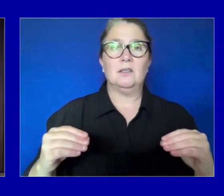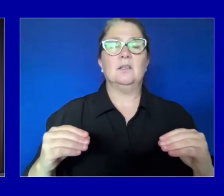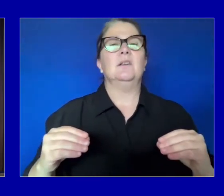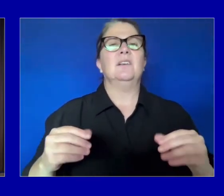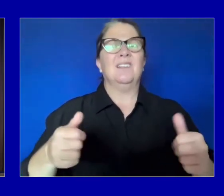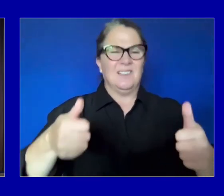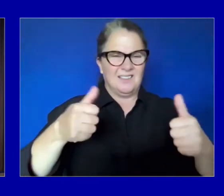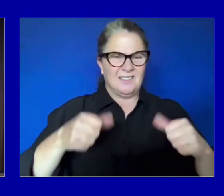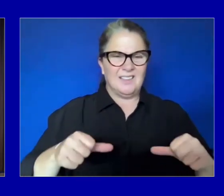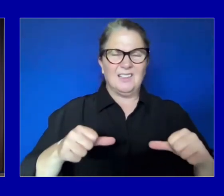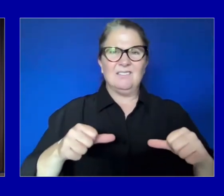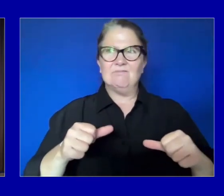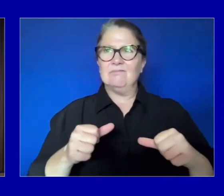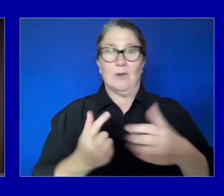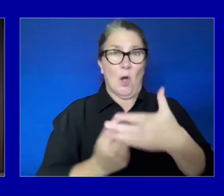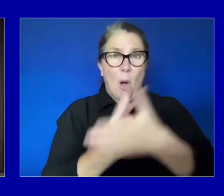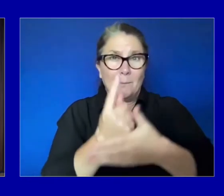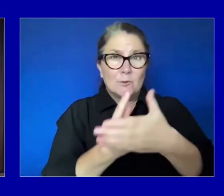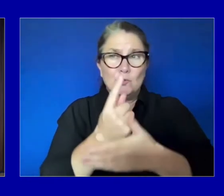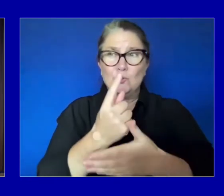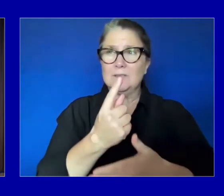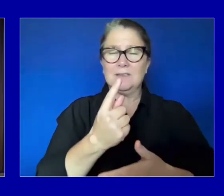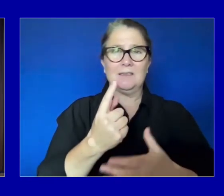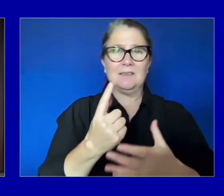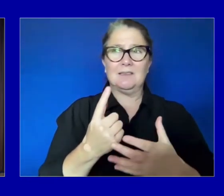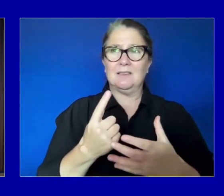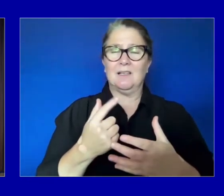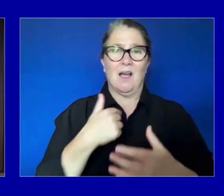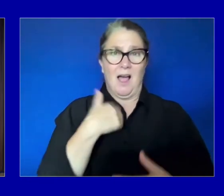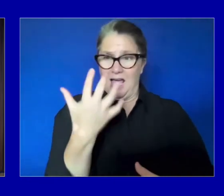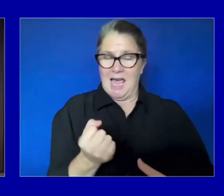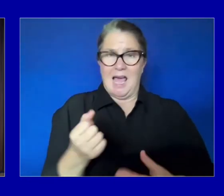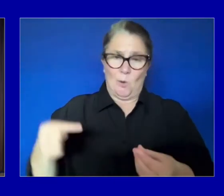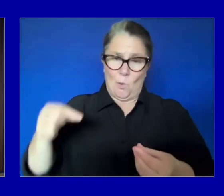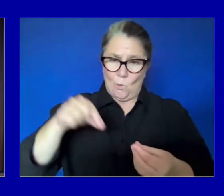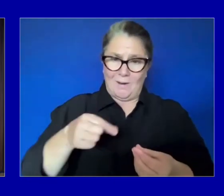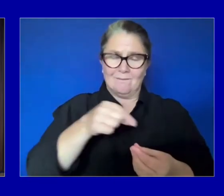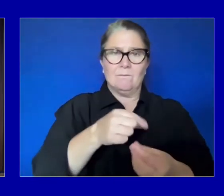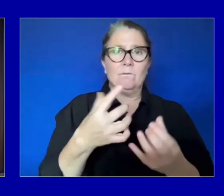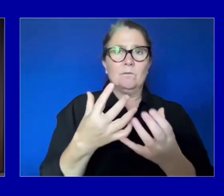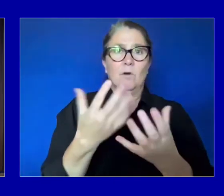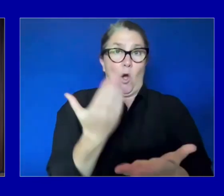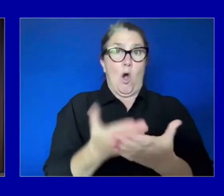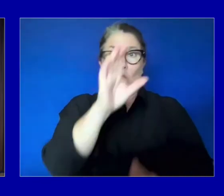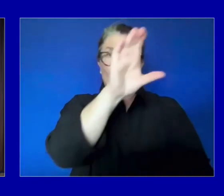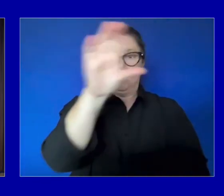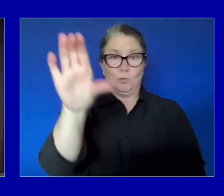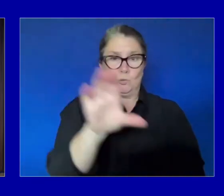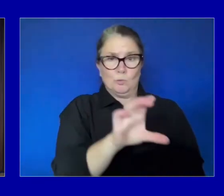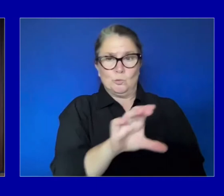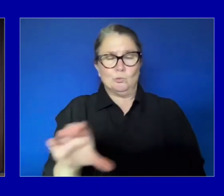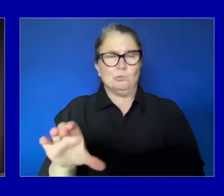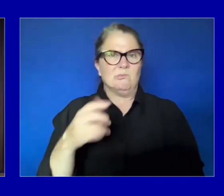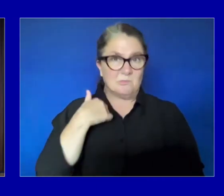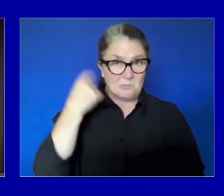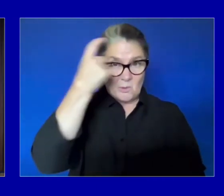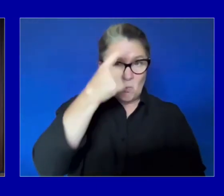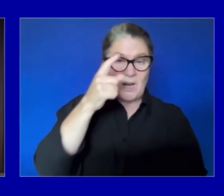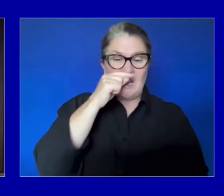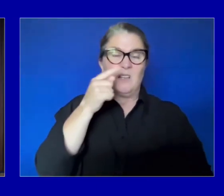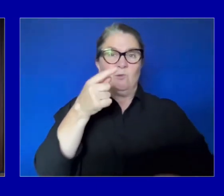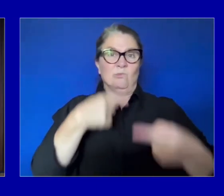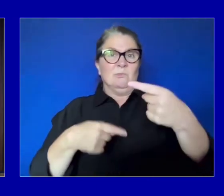and all those Aboriginal women just yarning while we're, you know, weaving. was wondering if you could talk us through the process. Yeah, I guess I'll